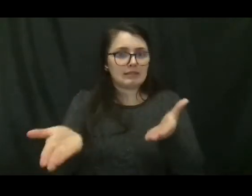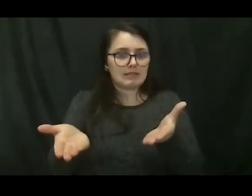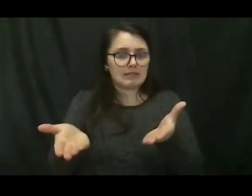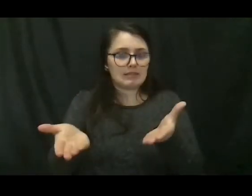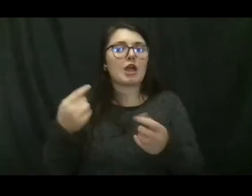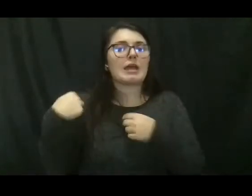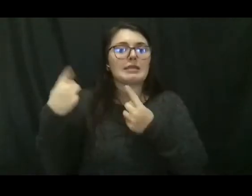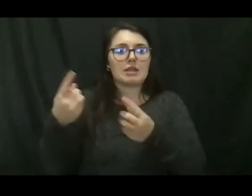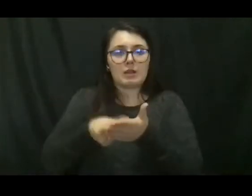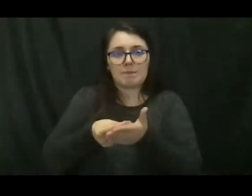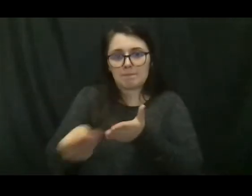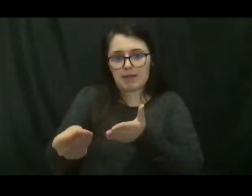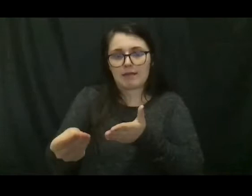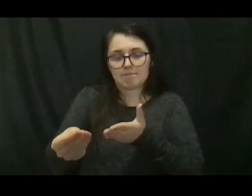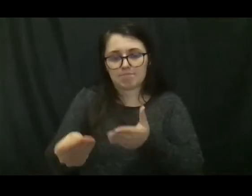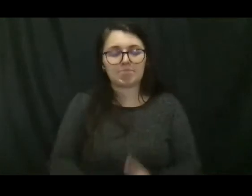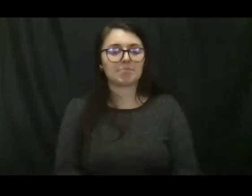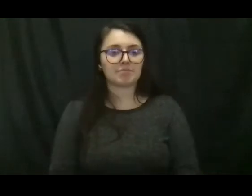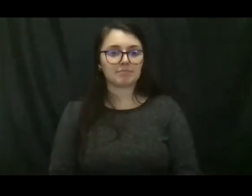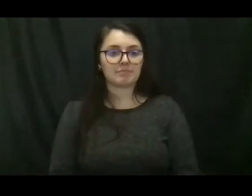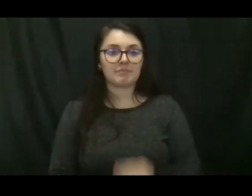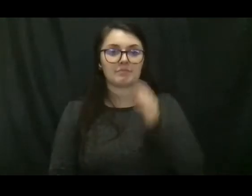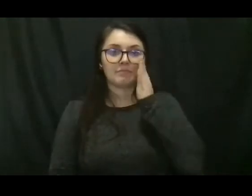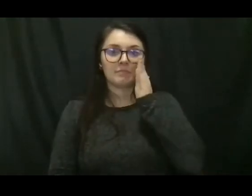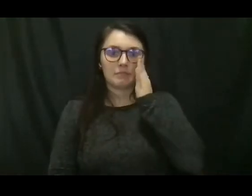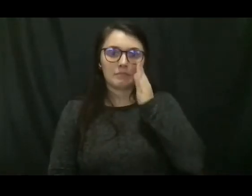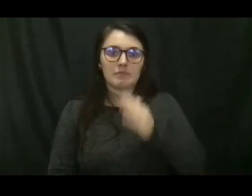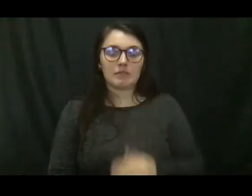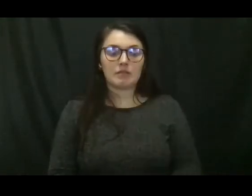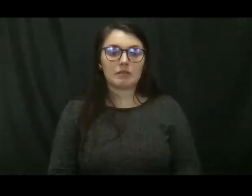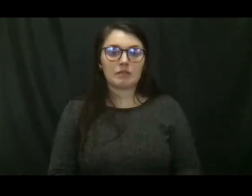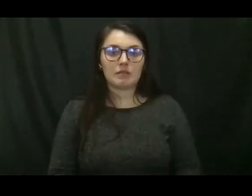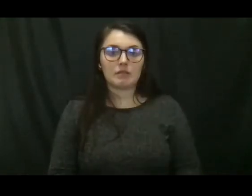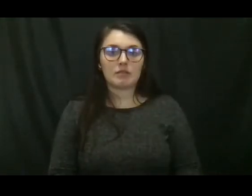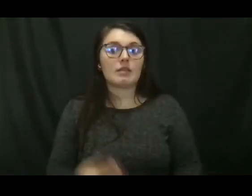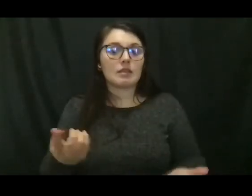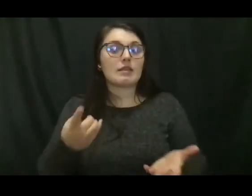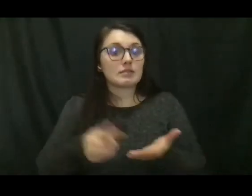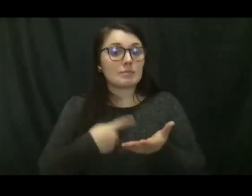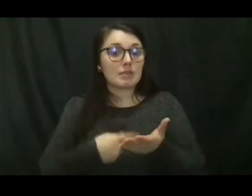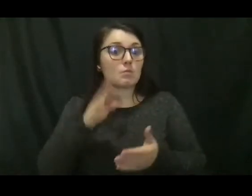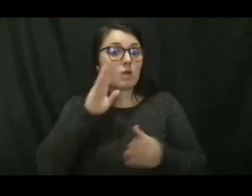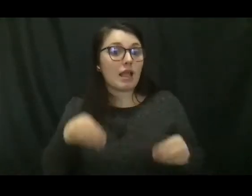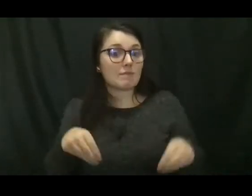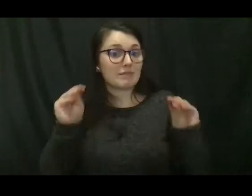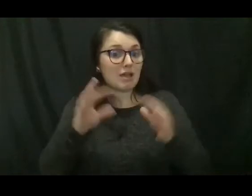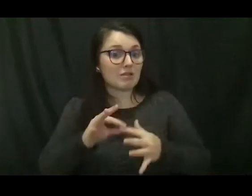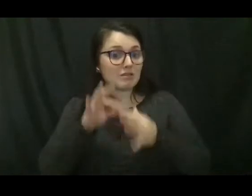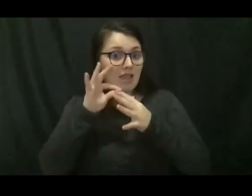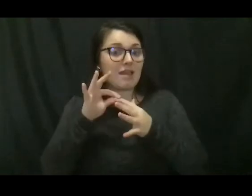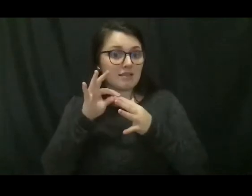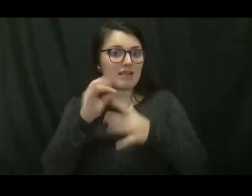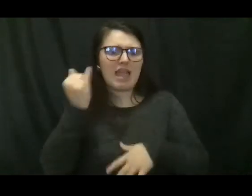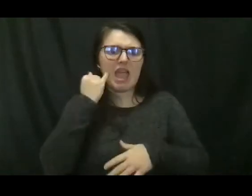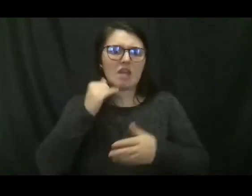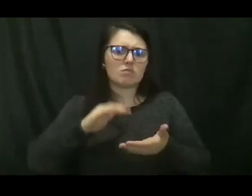do have specials sometimes too. So sometimes if something, they're getting too much of something, they'll put it on sale, or kind of like if you're going to a thrift store, they have a